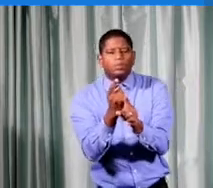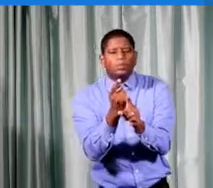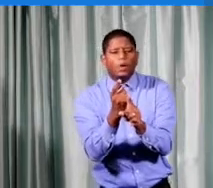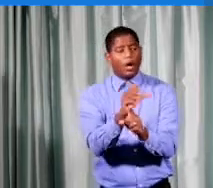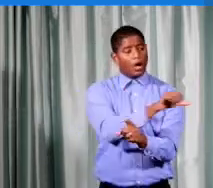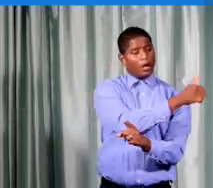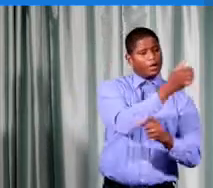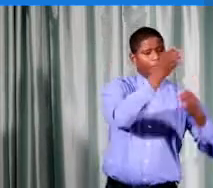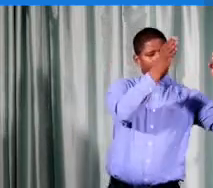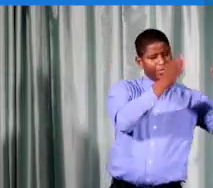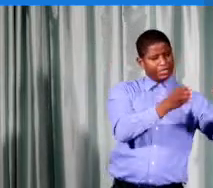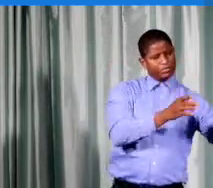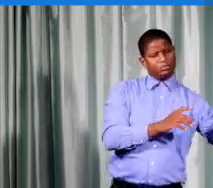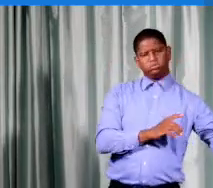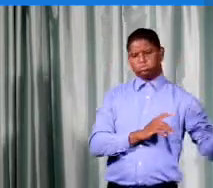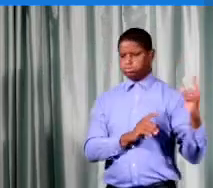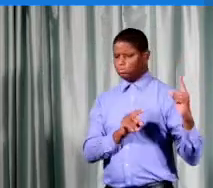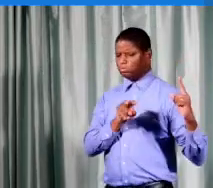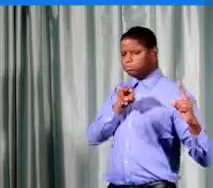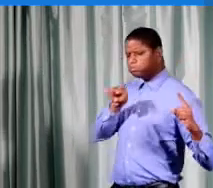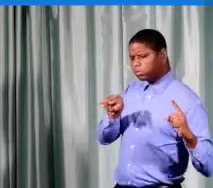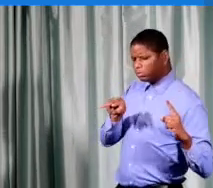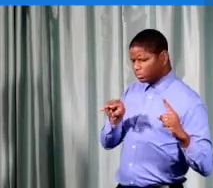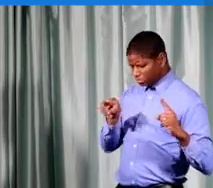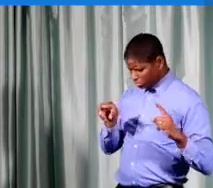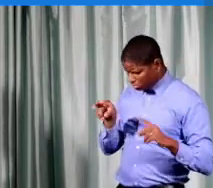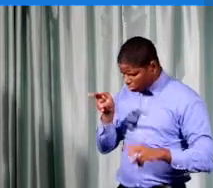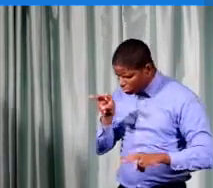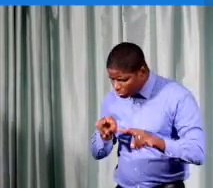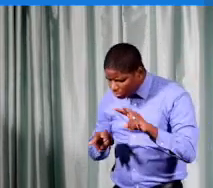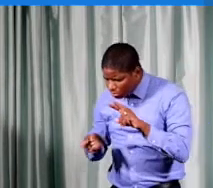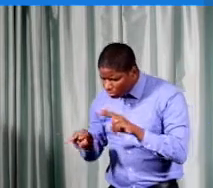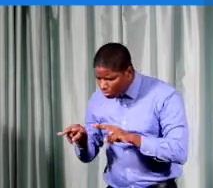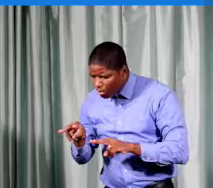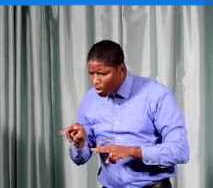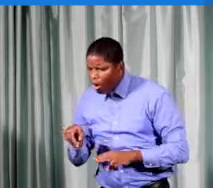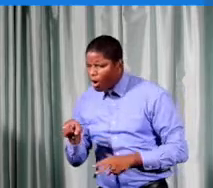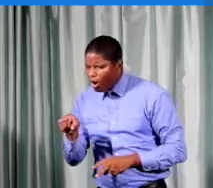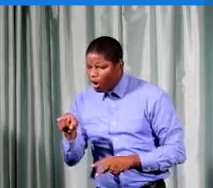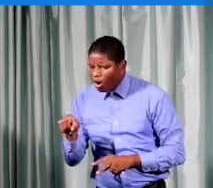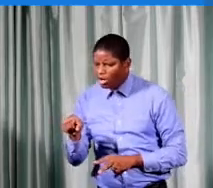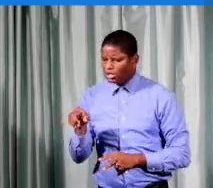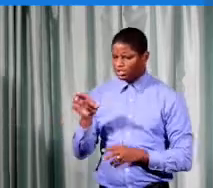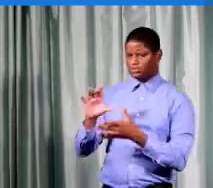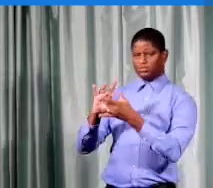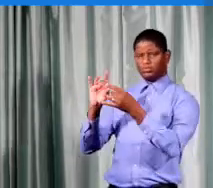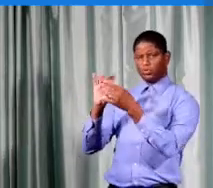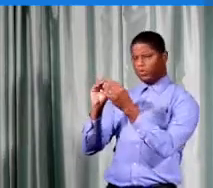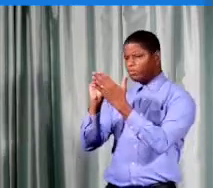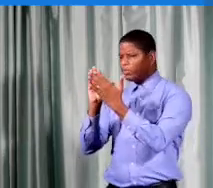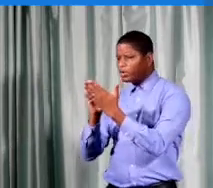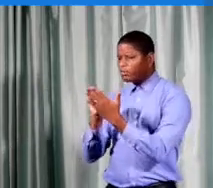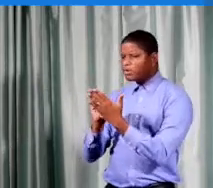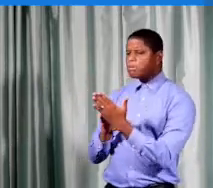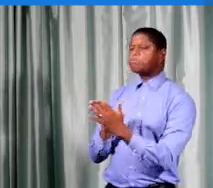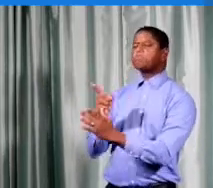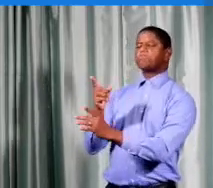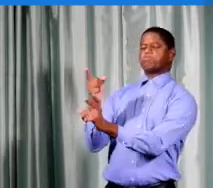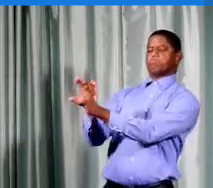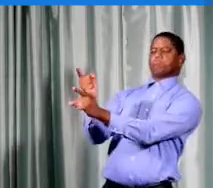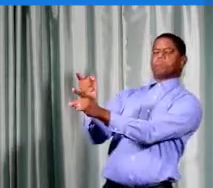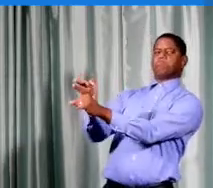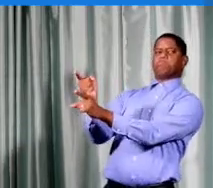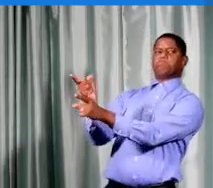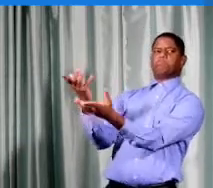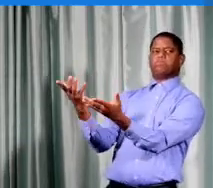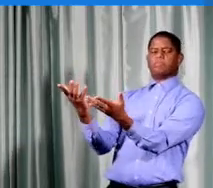party, could come and verify your financials. If I record the